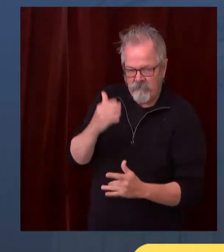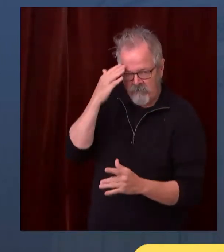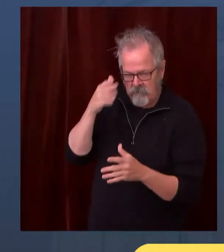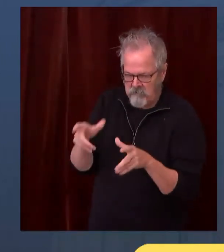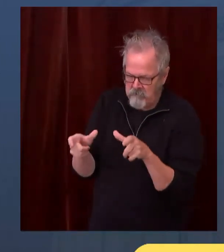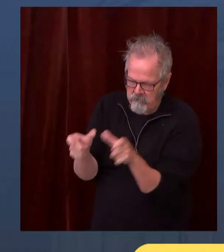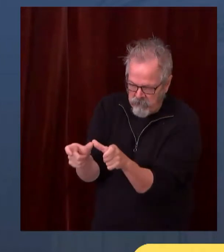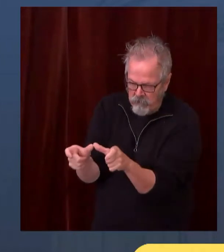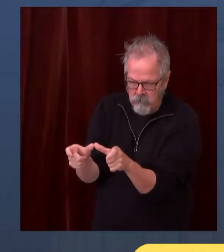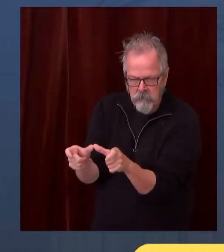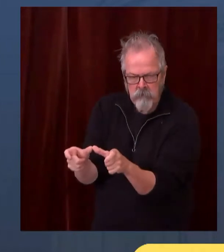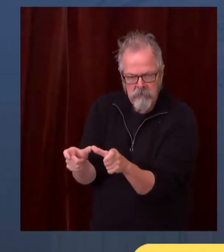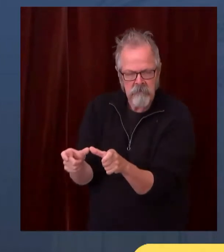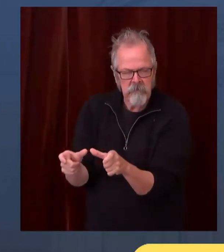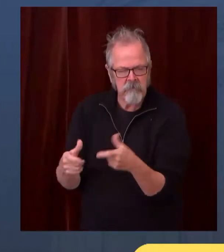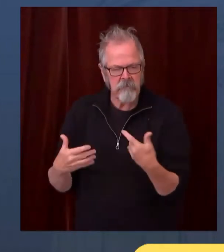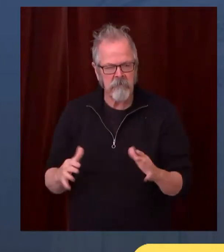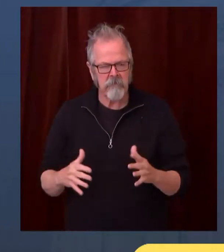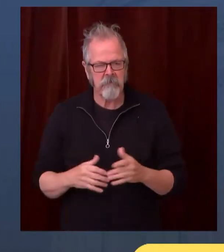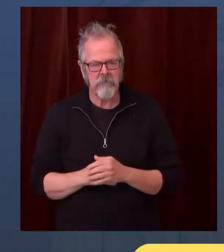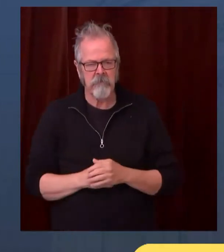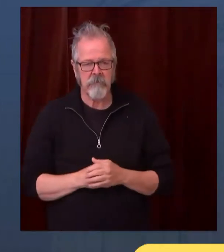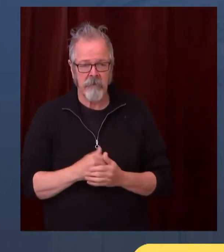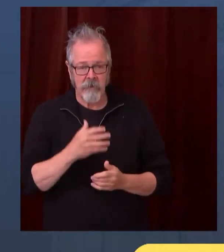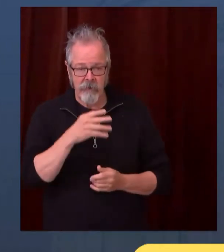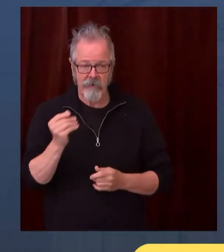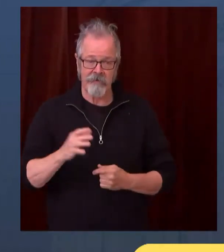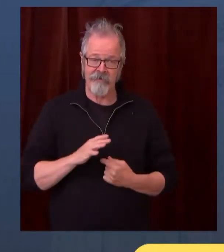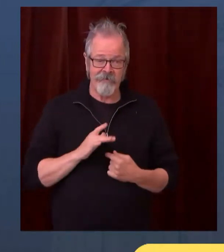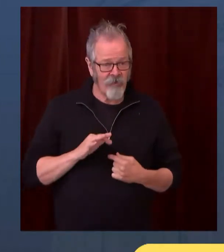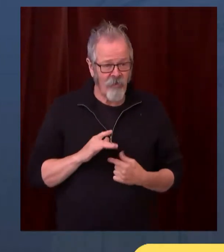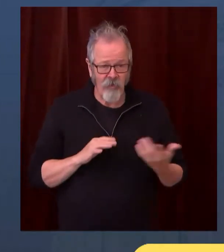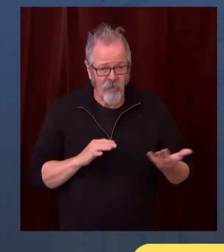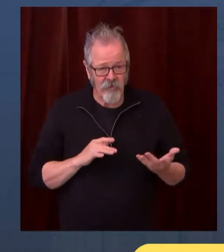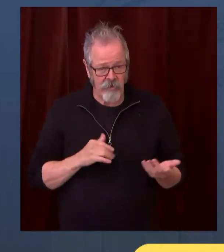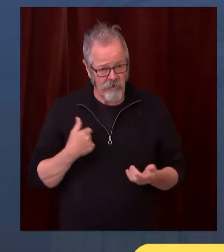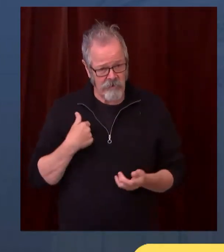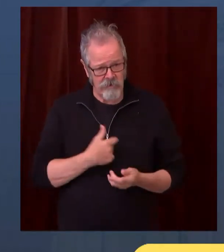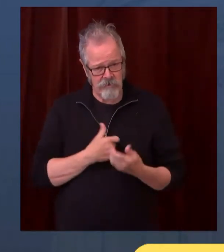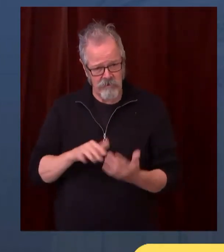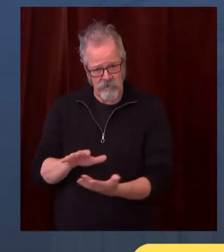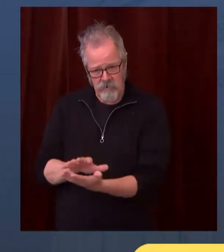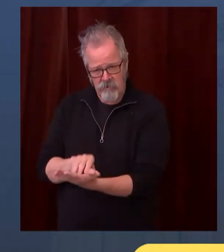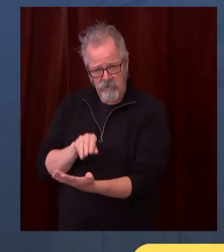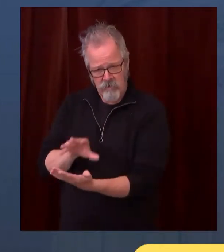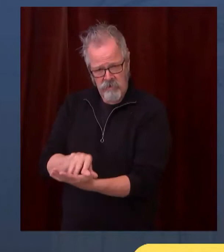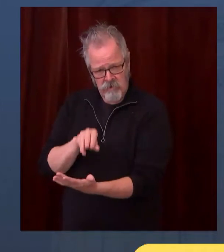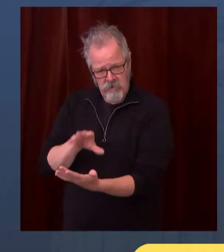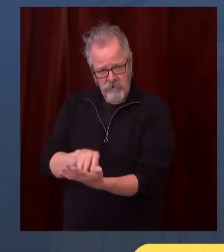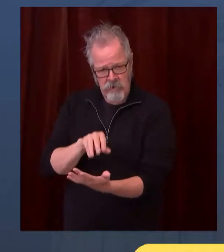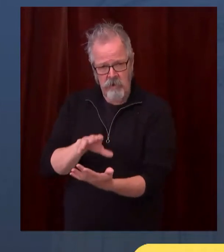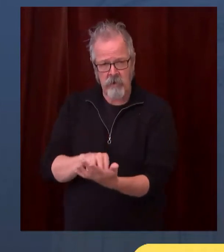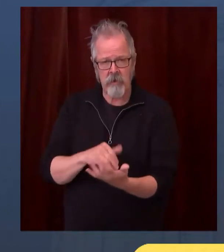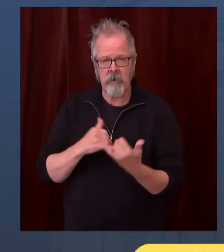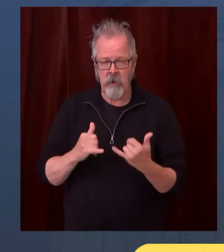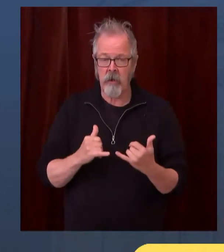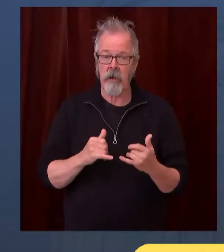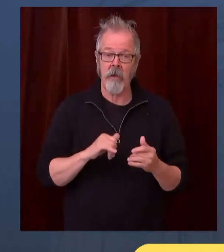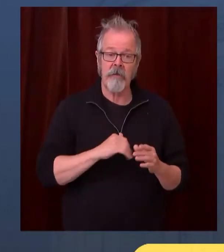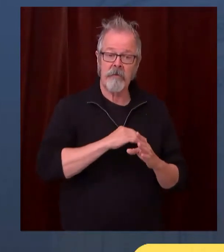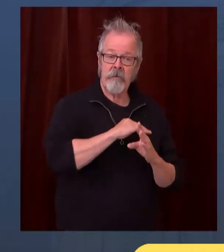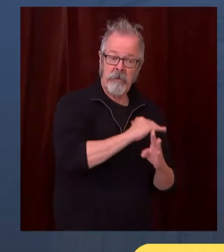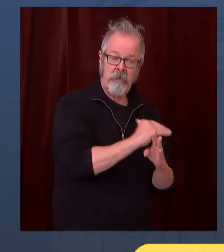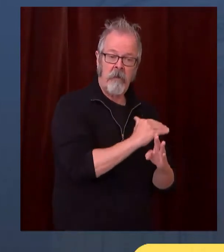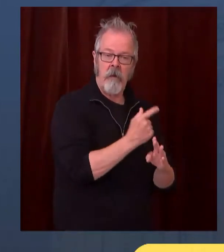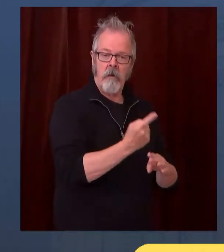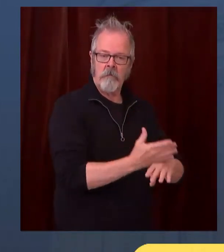successful, smarter, and more resilient. And we're doing that today. And I'm very happy about the progress we're making today. Next question